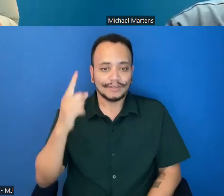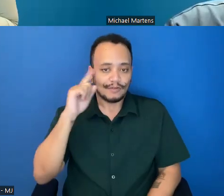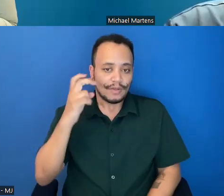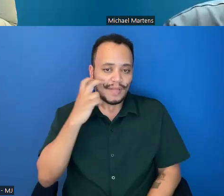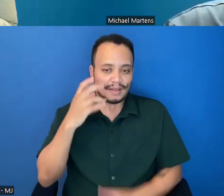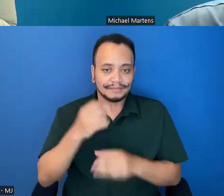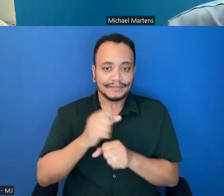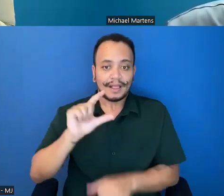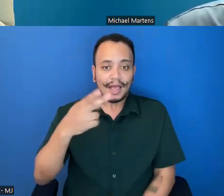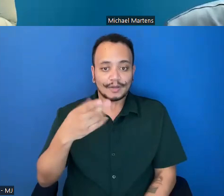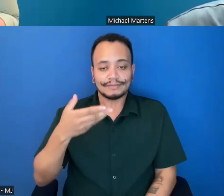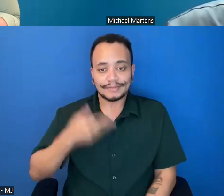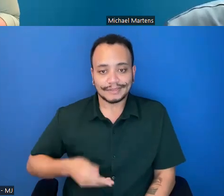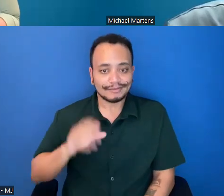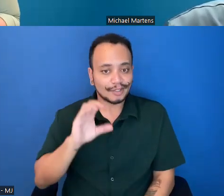Cheryl Cumings.